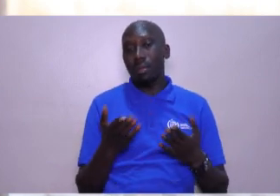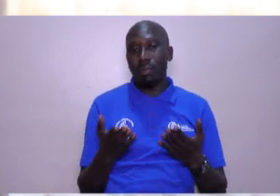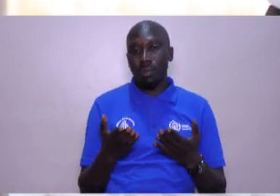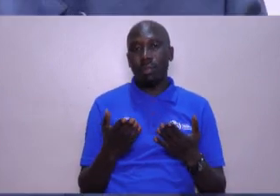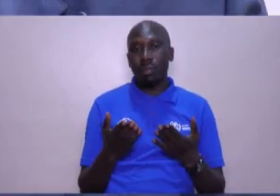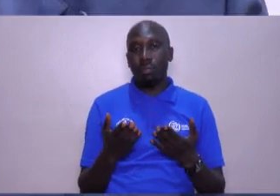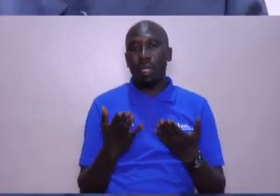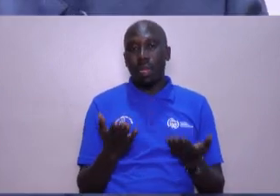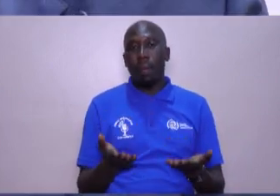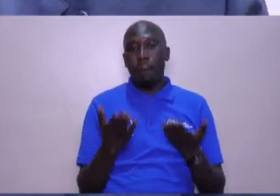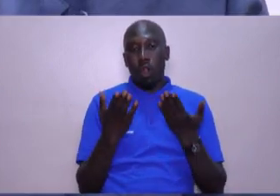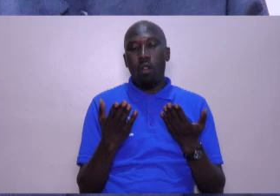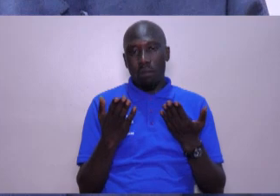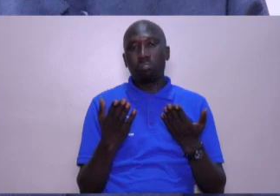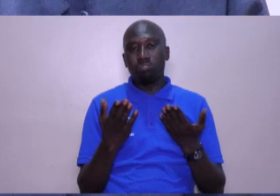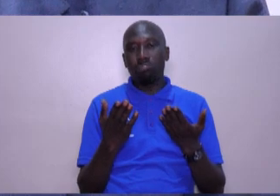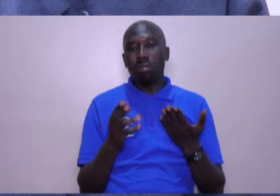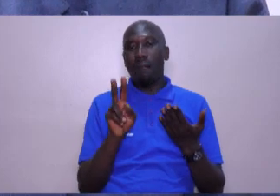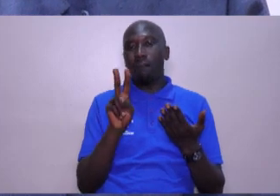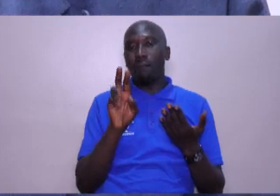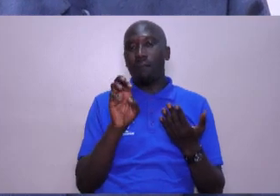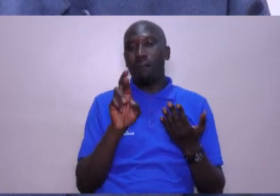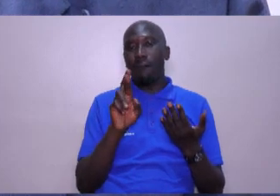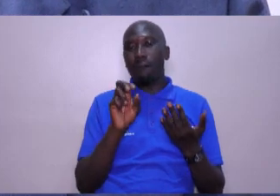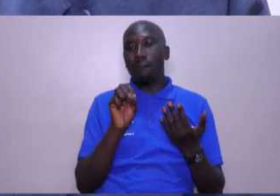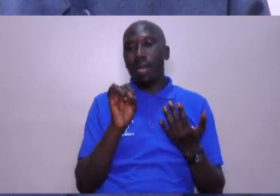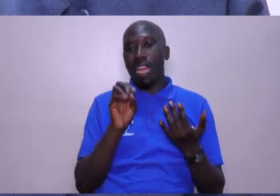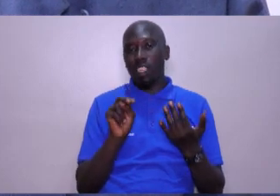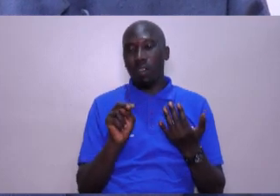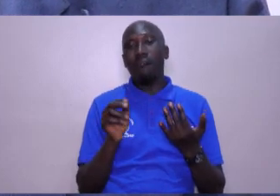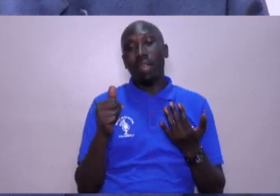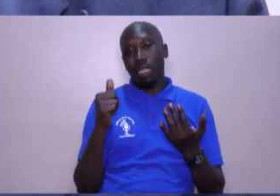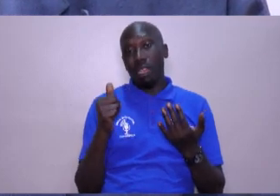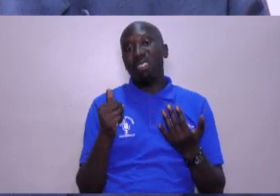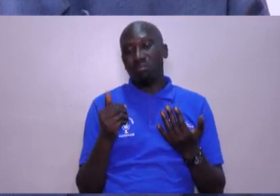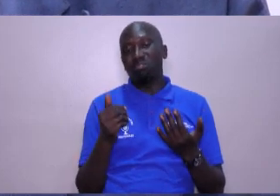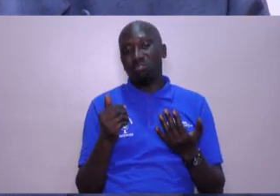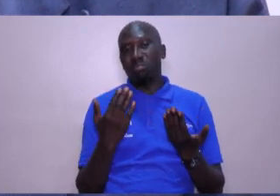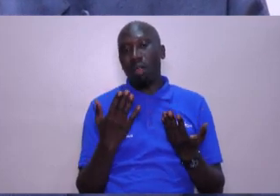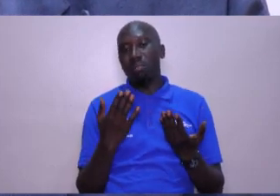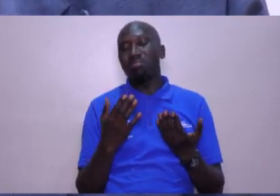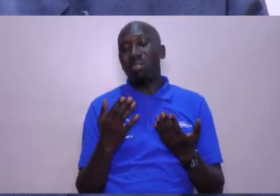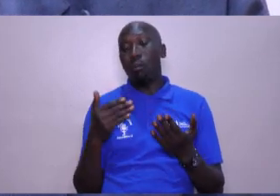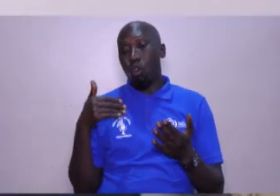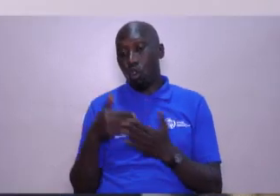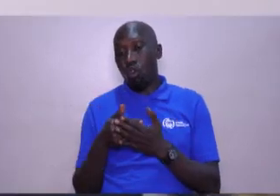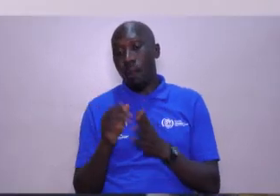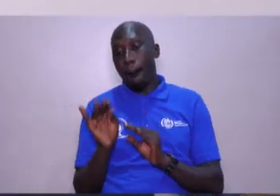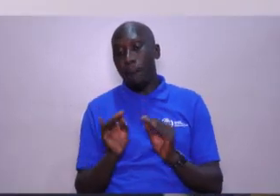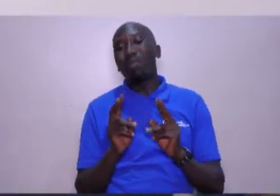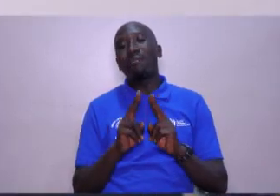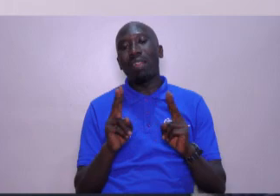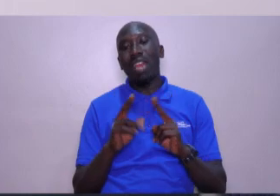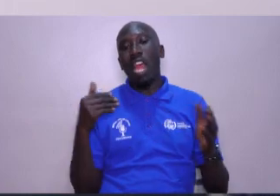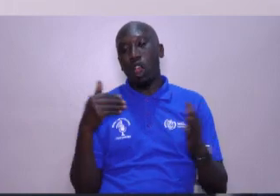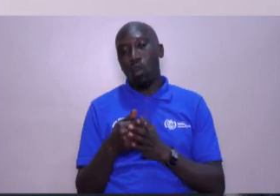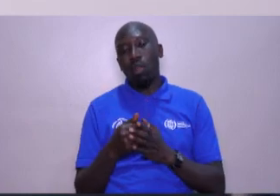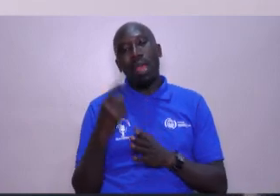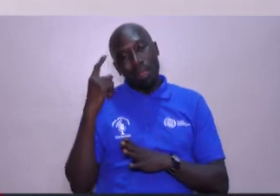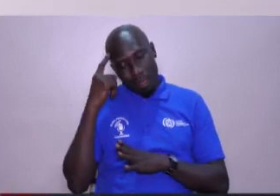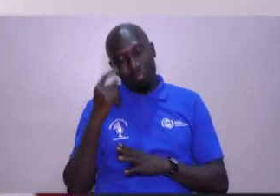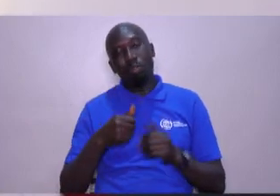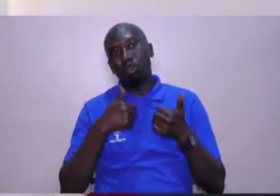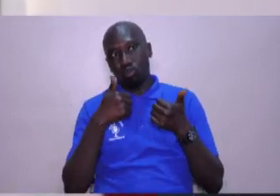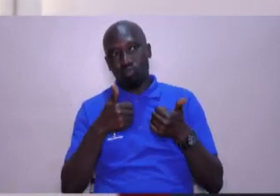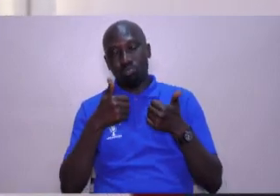an improved version of yesterday. So from good, you have moved to very good. Oh, thank you very